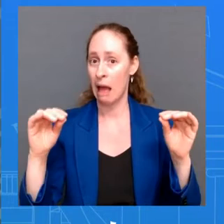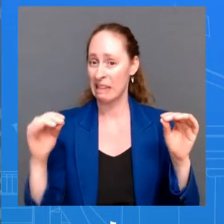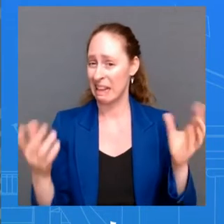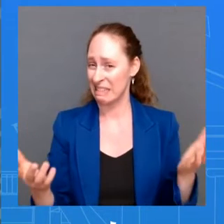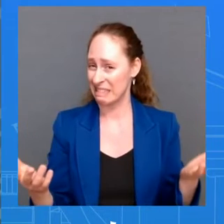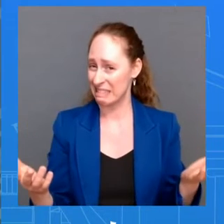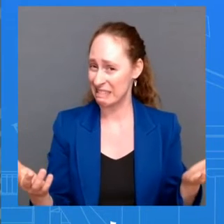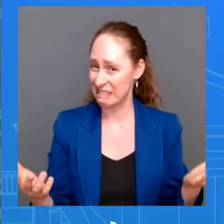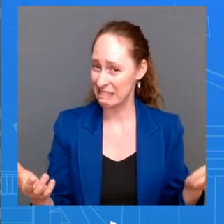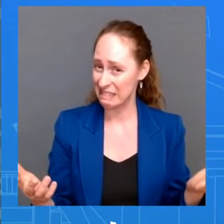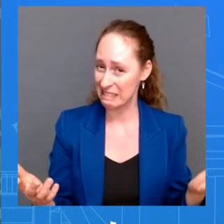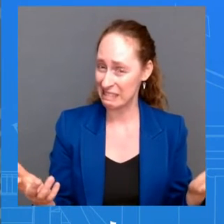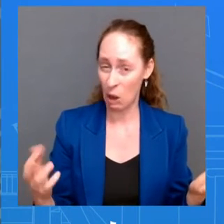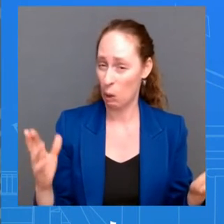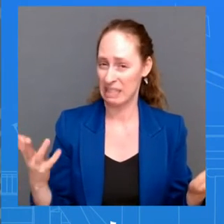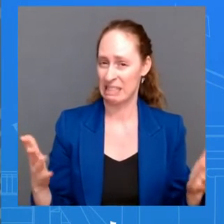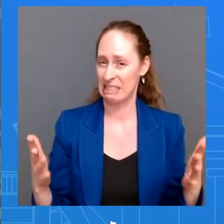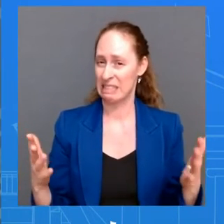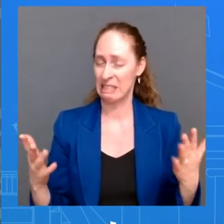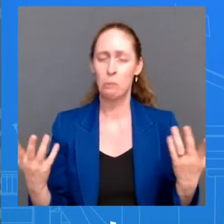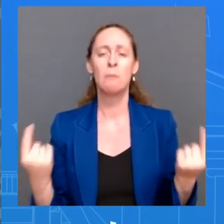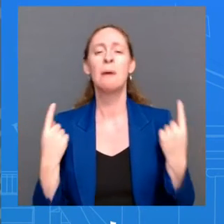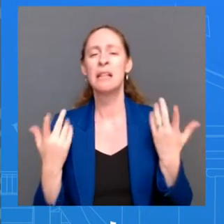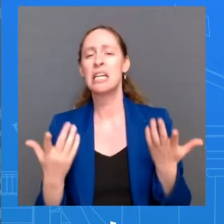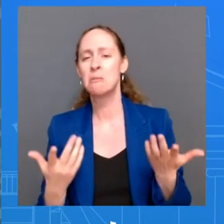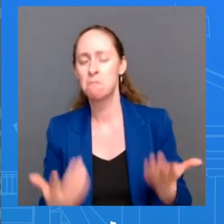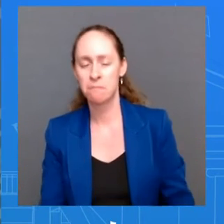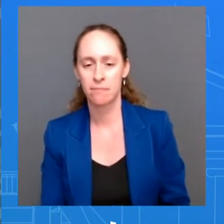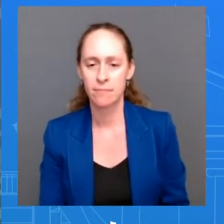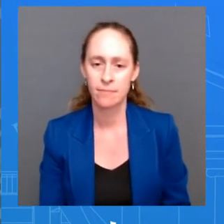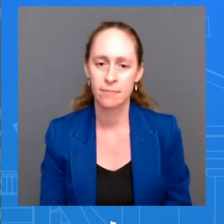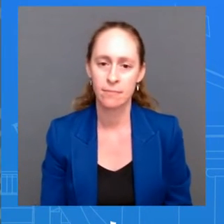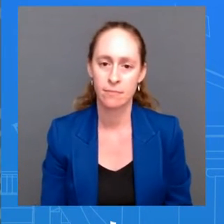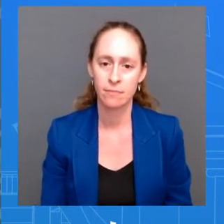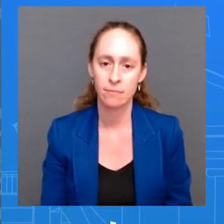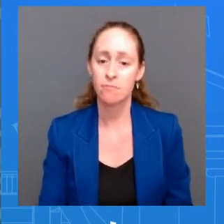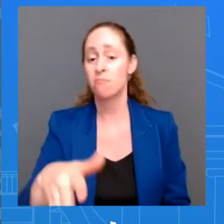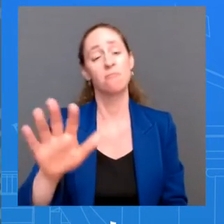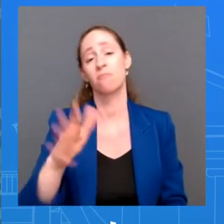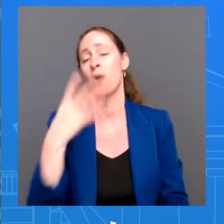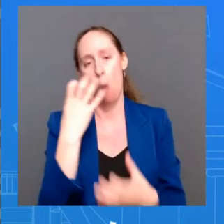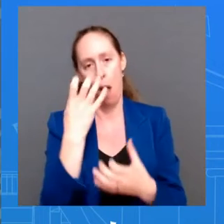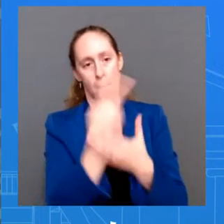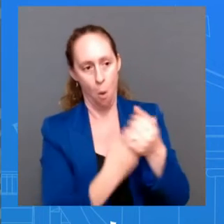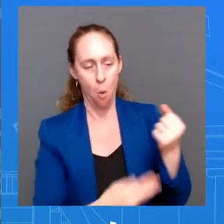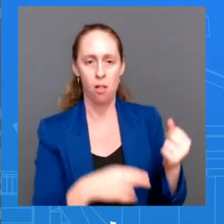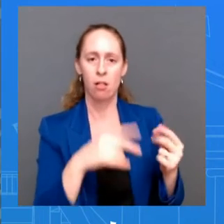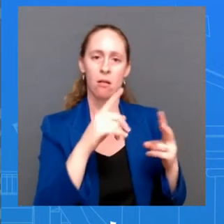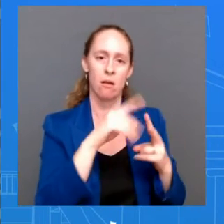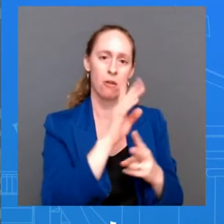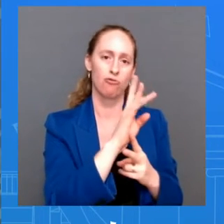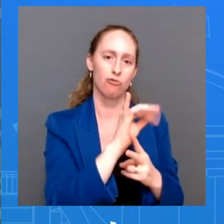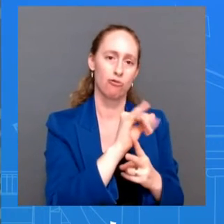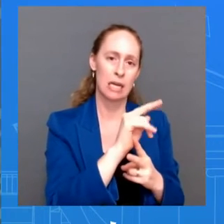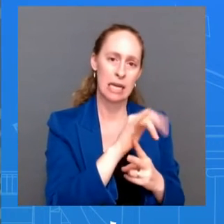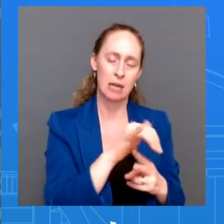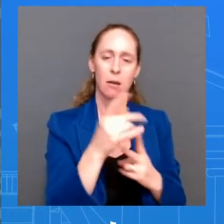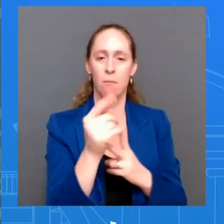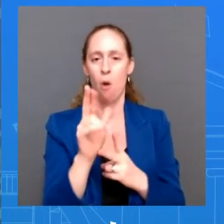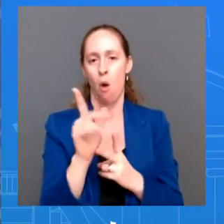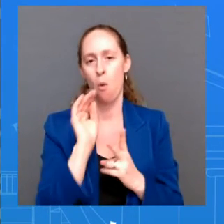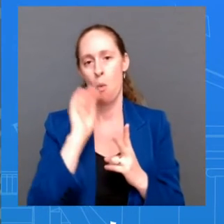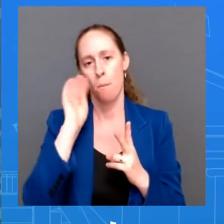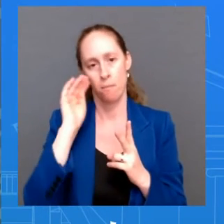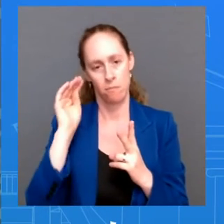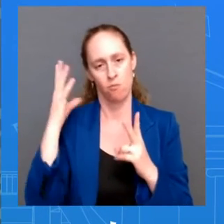in getting Brittany and Paul home, he wants to see them come home. But he's also made clear that when it comes to U.S. nationals who are being